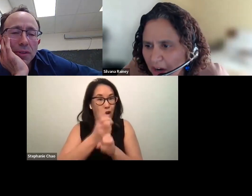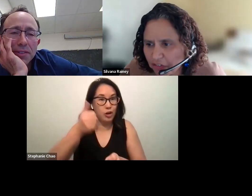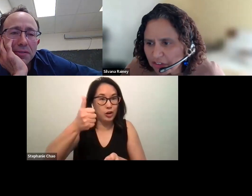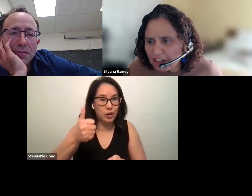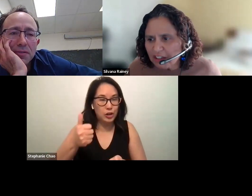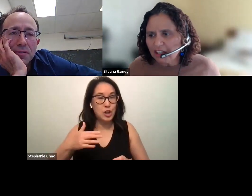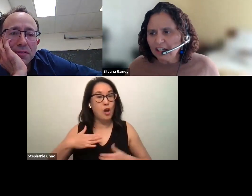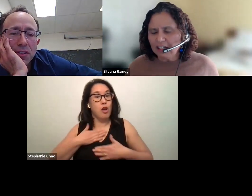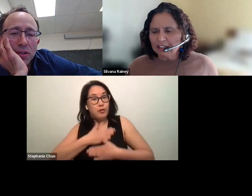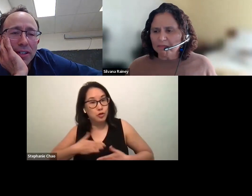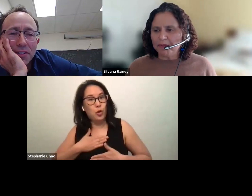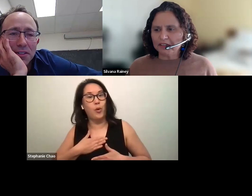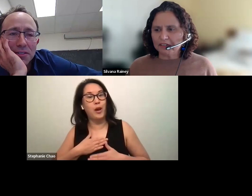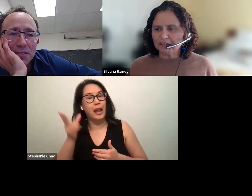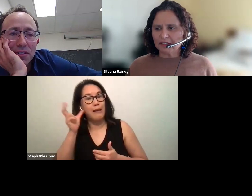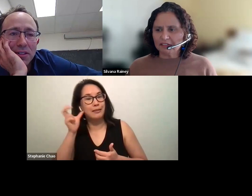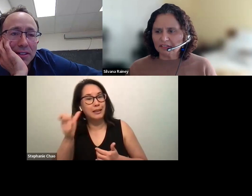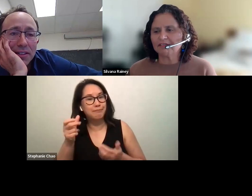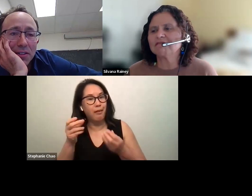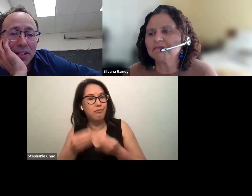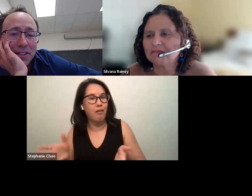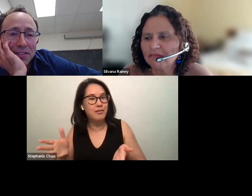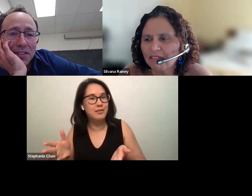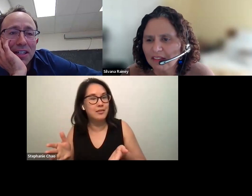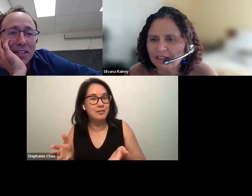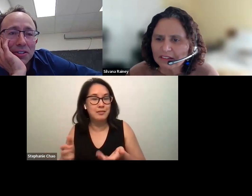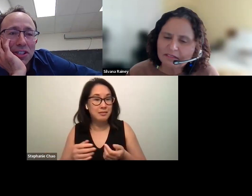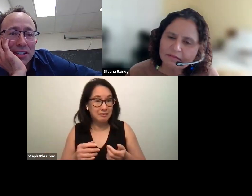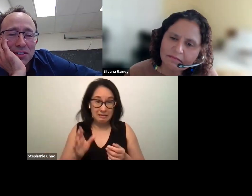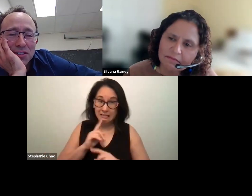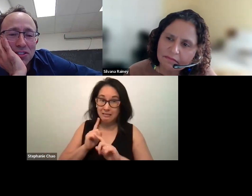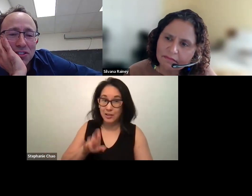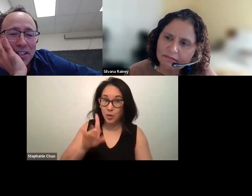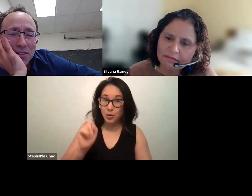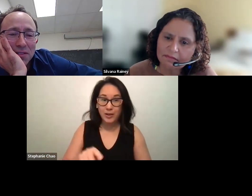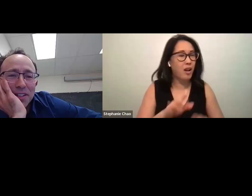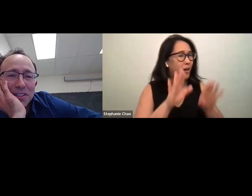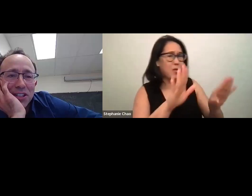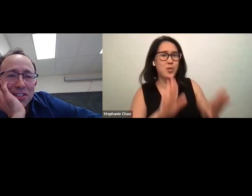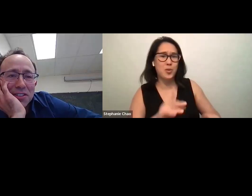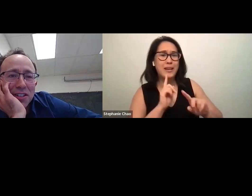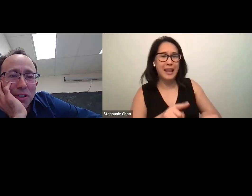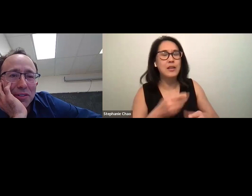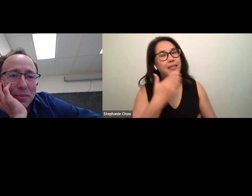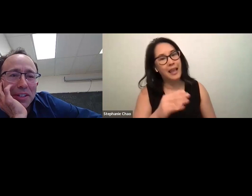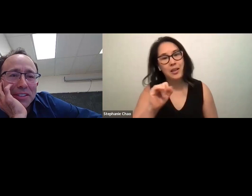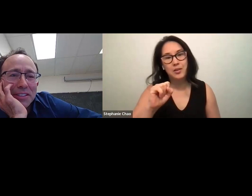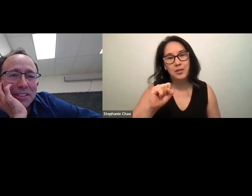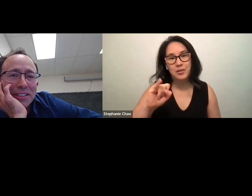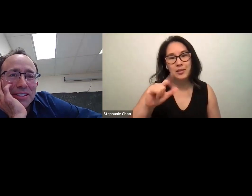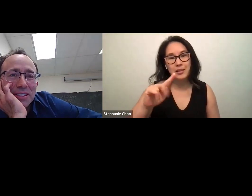your question. It's a great answer. I think a great answer. I know Josh, thank you, Silvana. Josh is